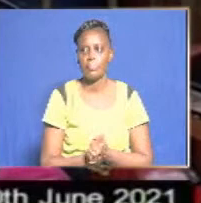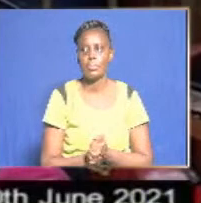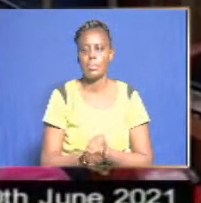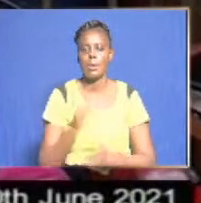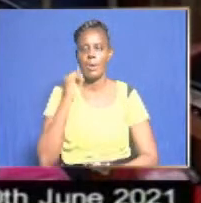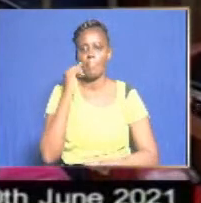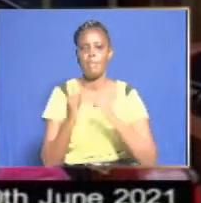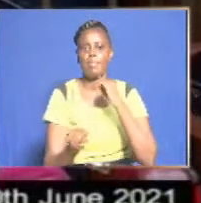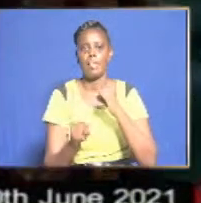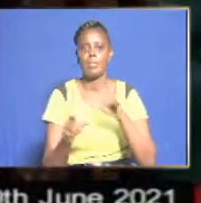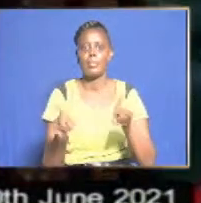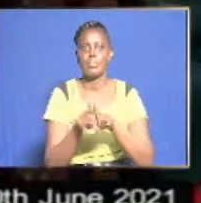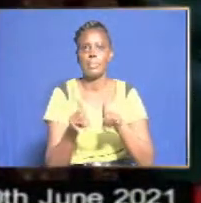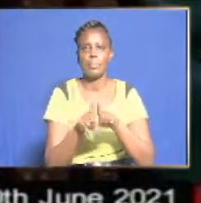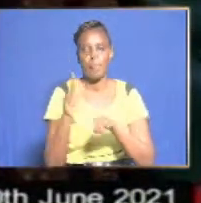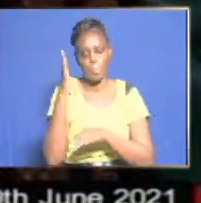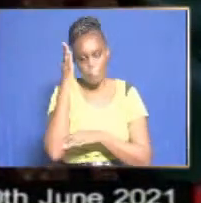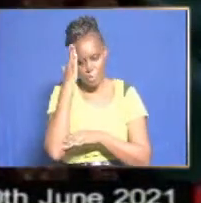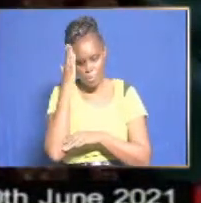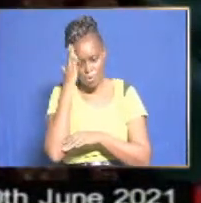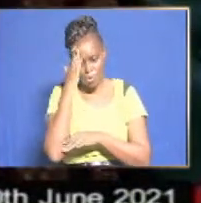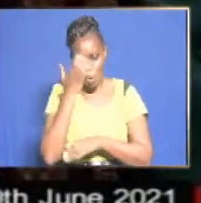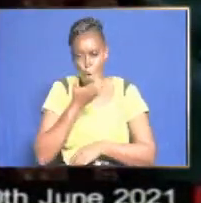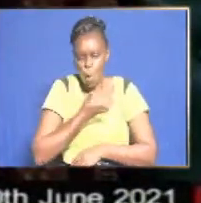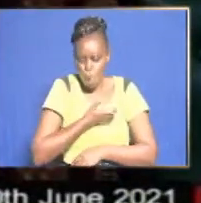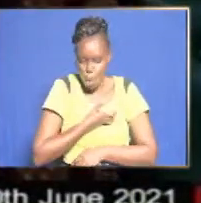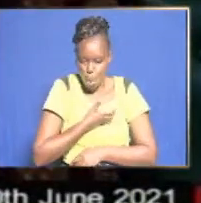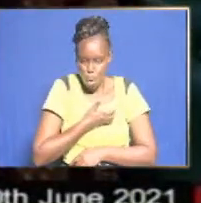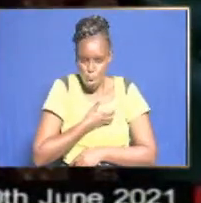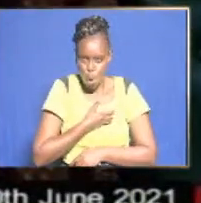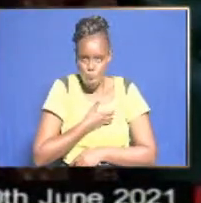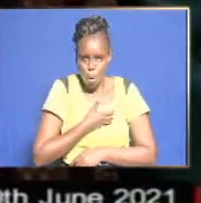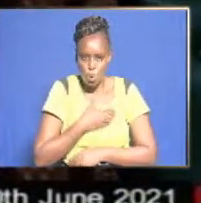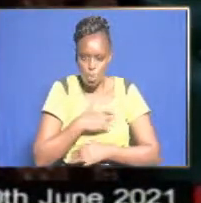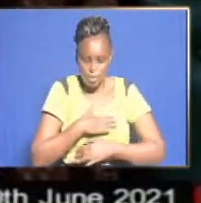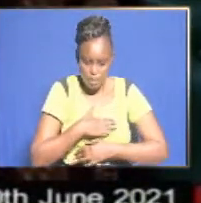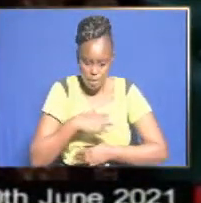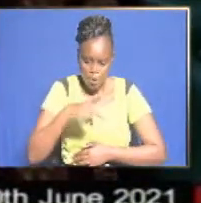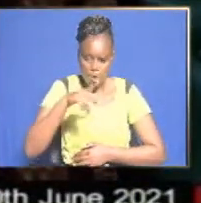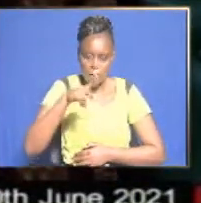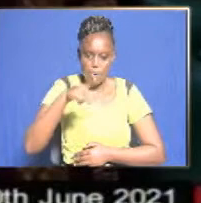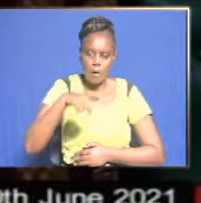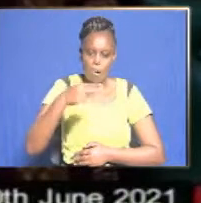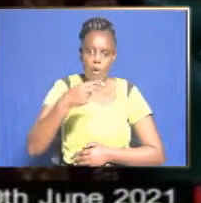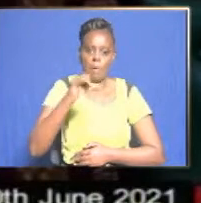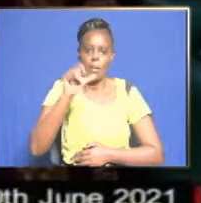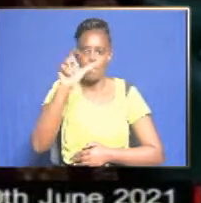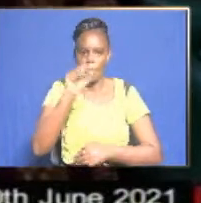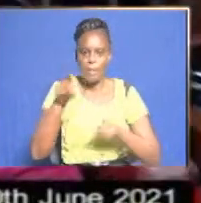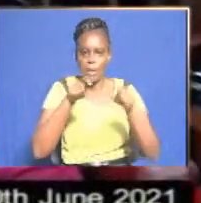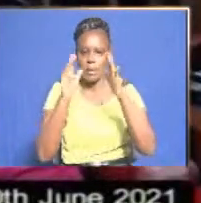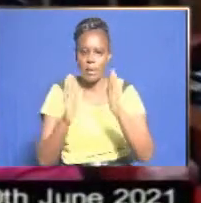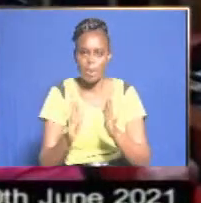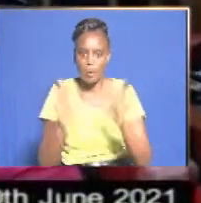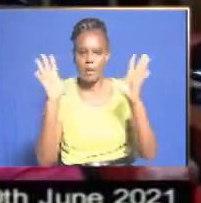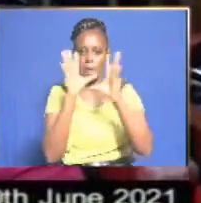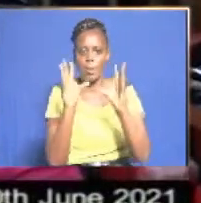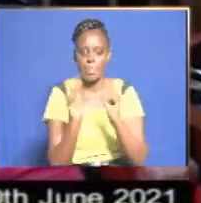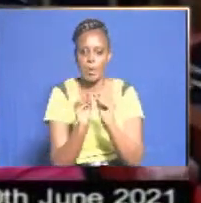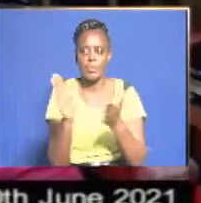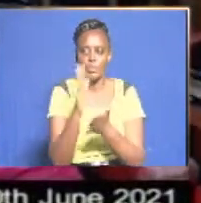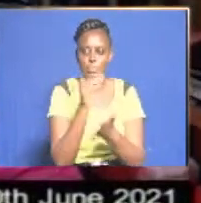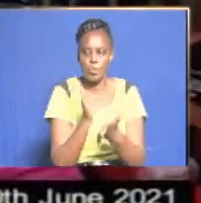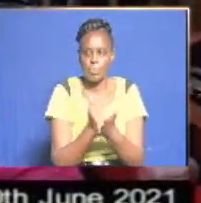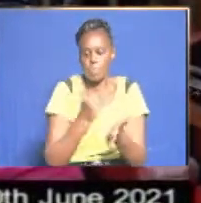Finally, may I also recognize our very own Mrs. Phyllis Makau, the Director of the Parliamentary Budget Office,